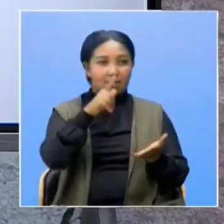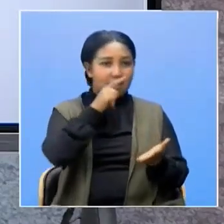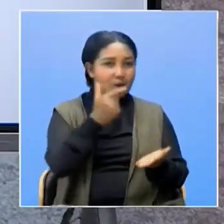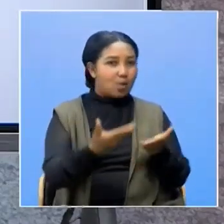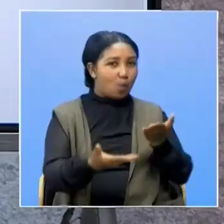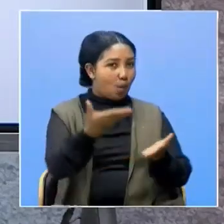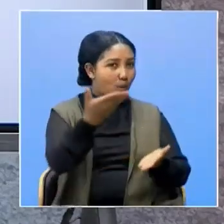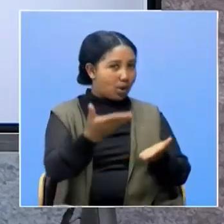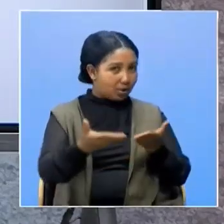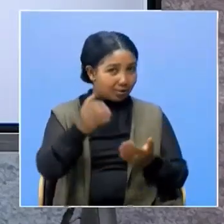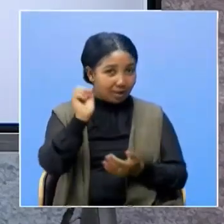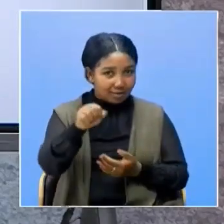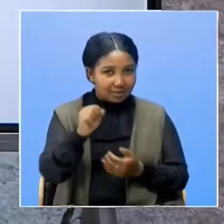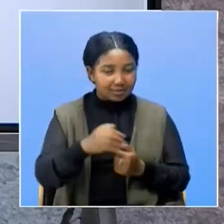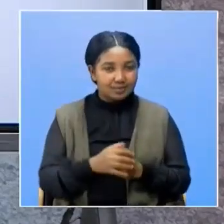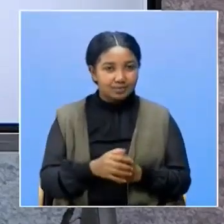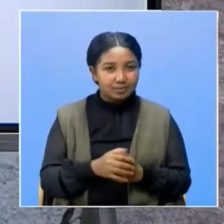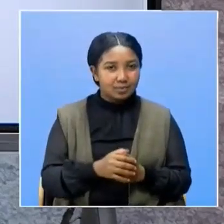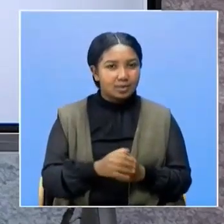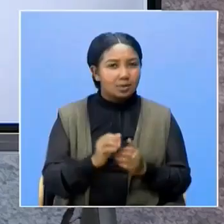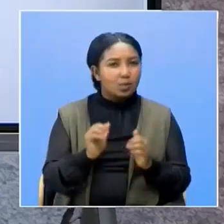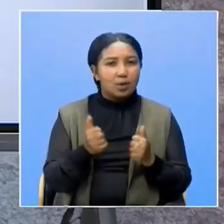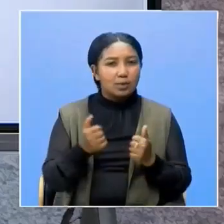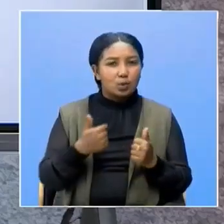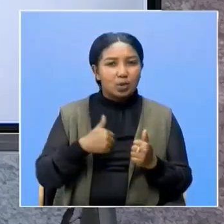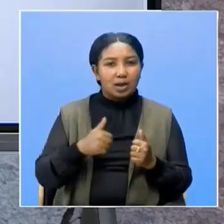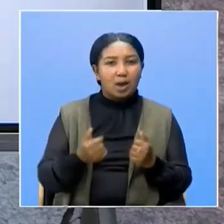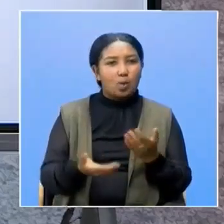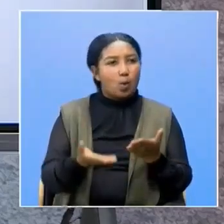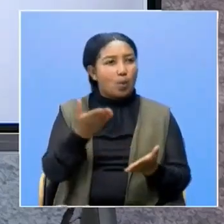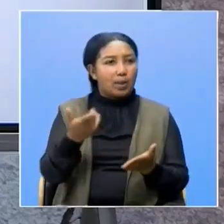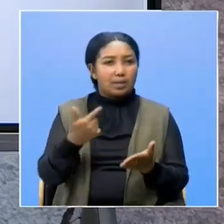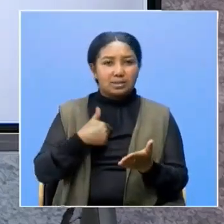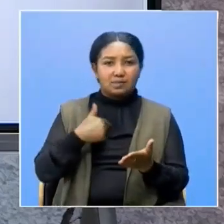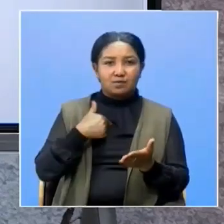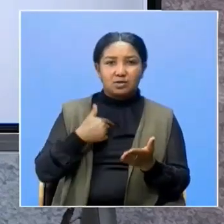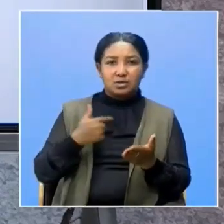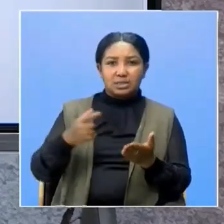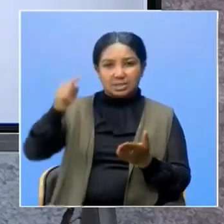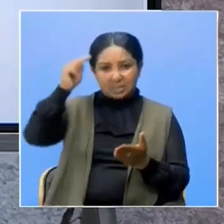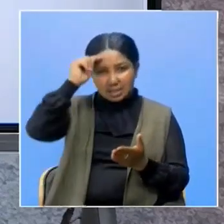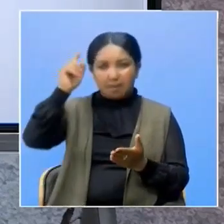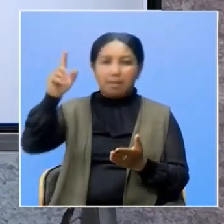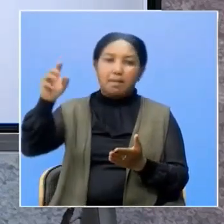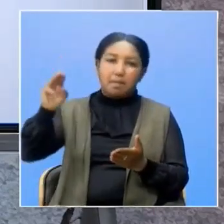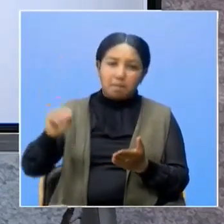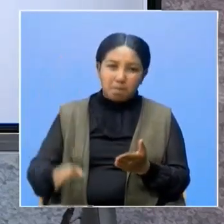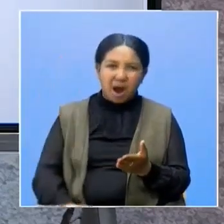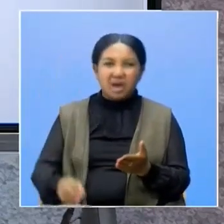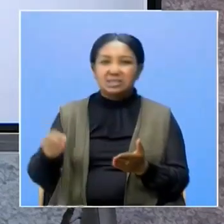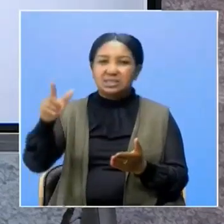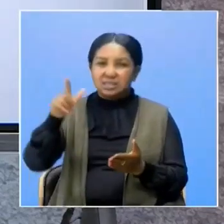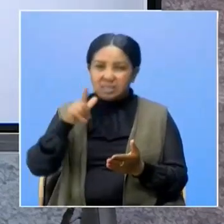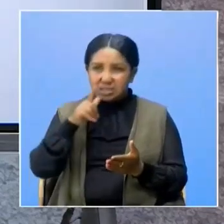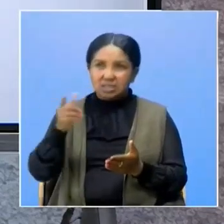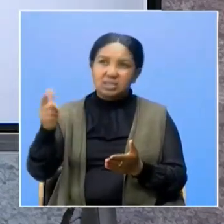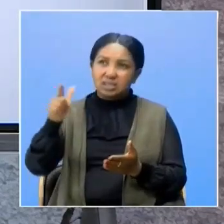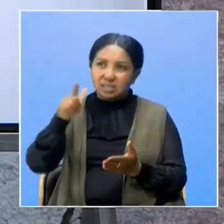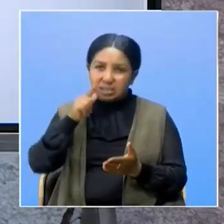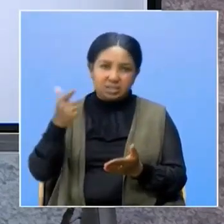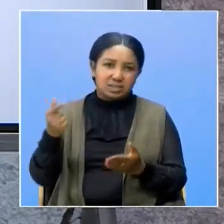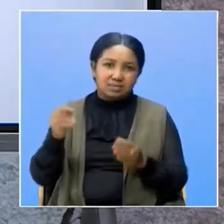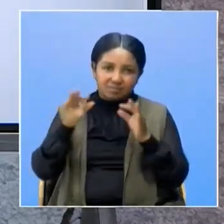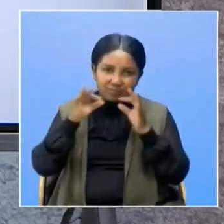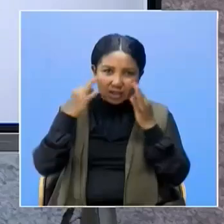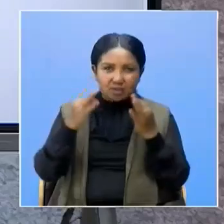with Lily. Yes? How about when I compare myself with Tim, Max, Lily's kitten? Yes, and